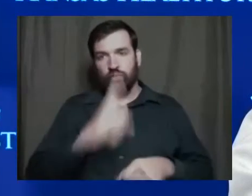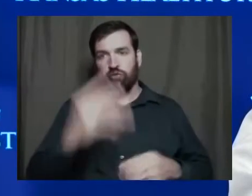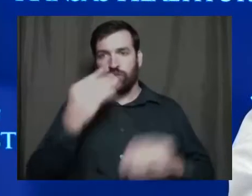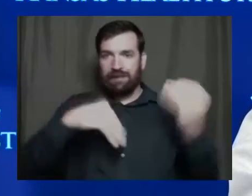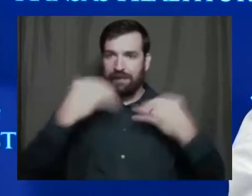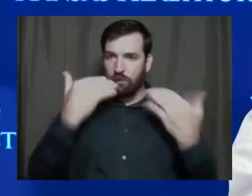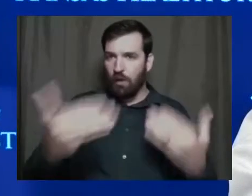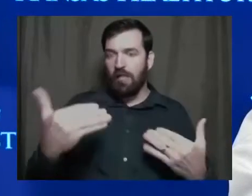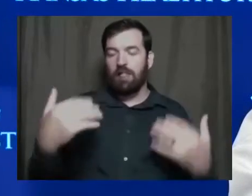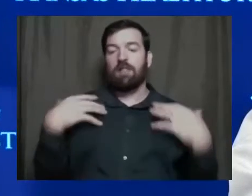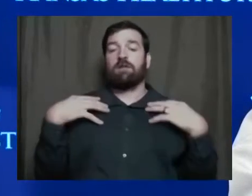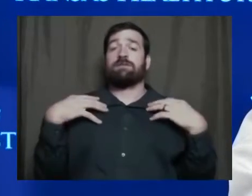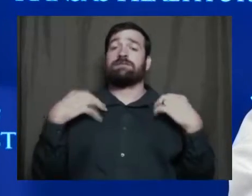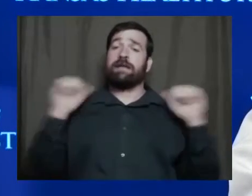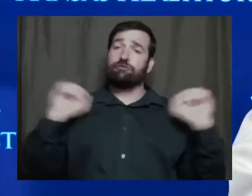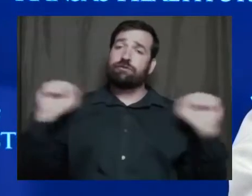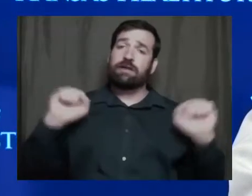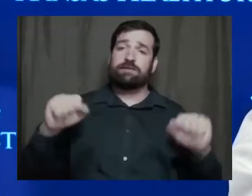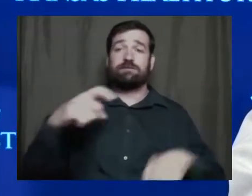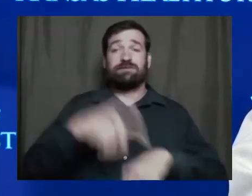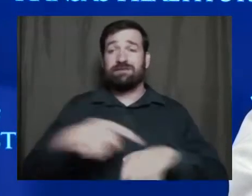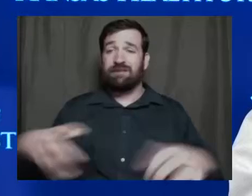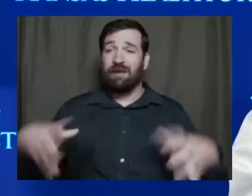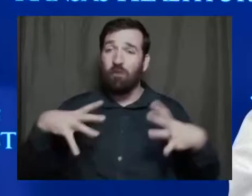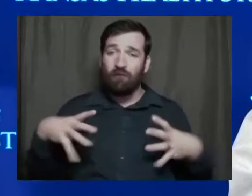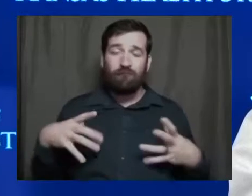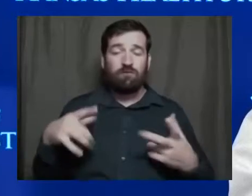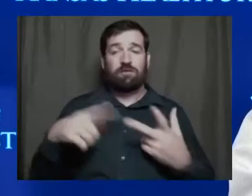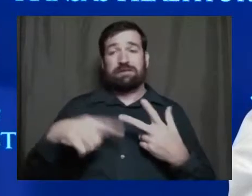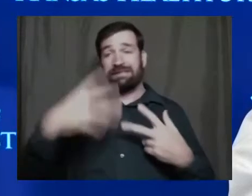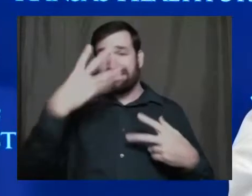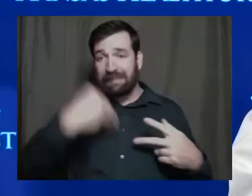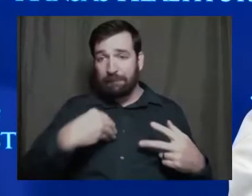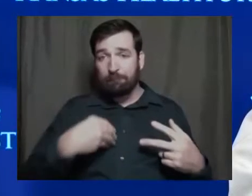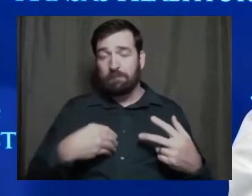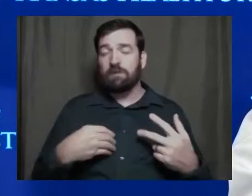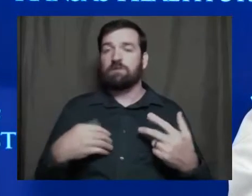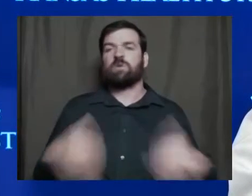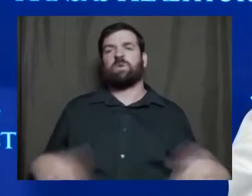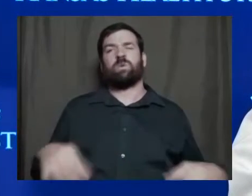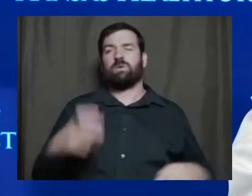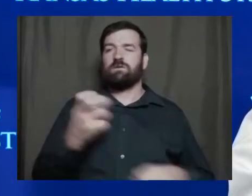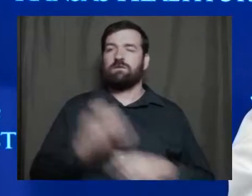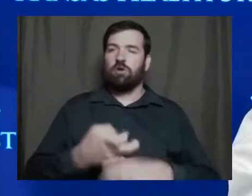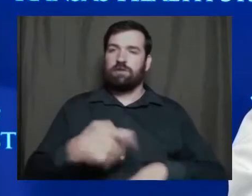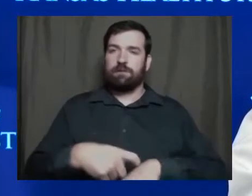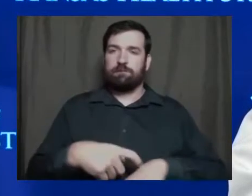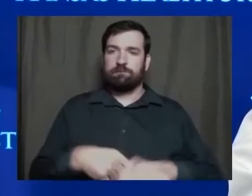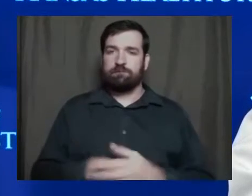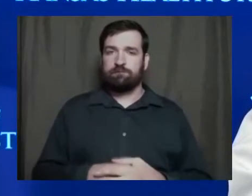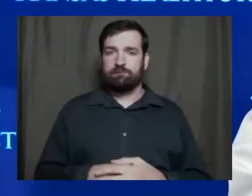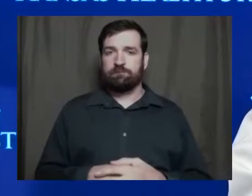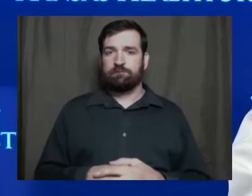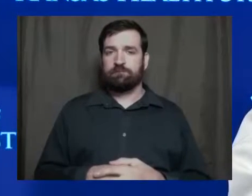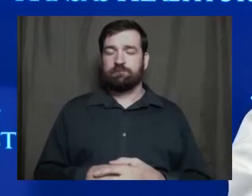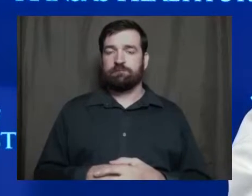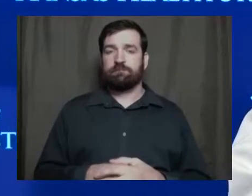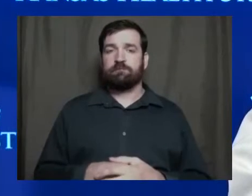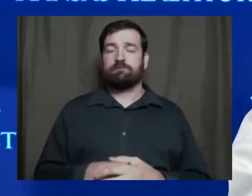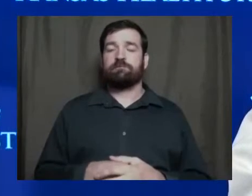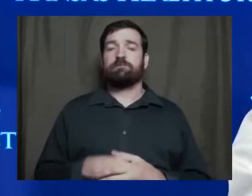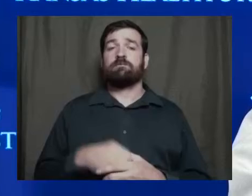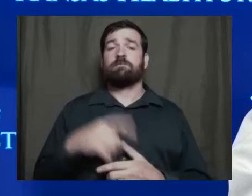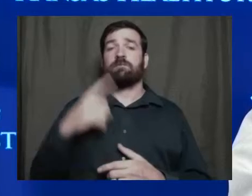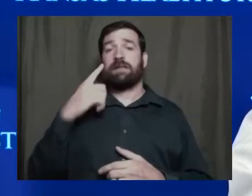take your time off, because these are hard days, and I think I once may